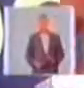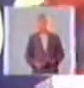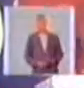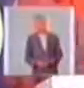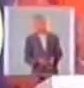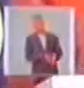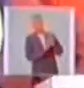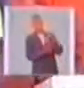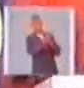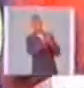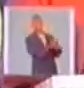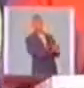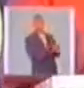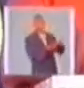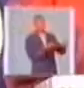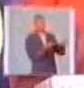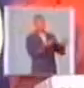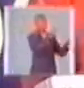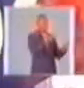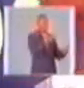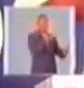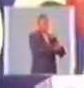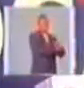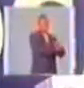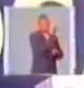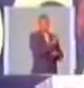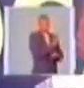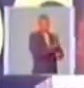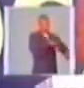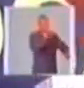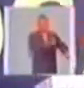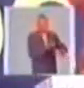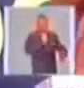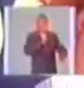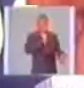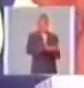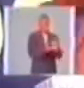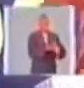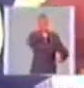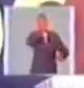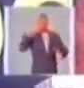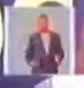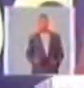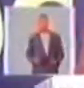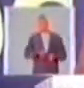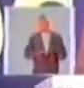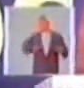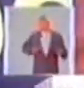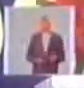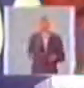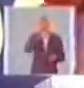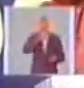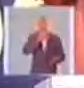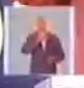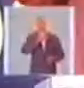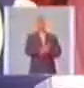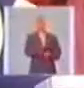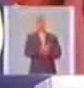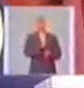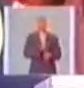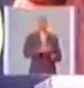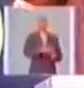Now besides, it may be uncoso. One na and a catcher war, sat tight the more nipa it may be a cos movie, I say. San Roma